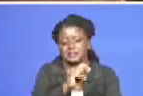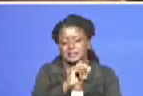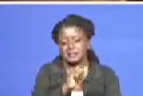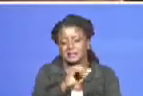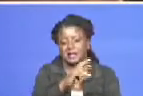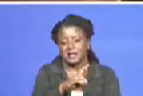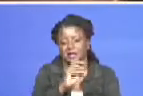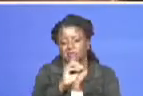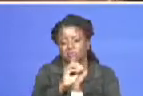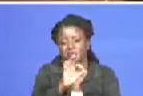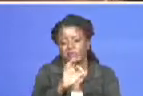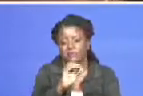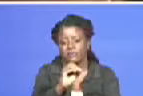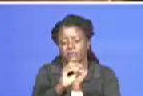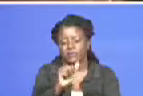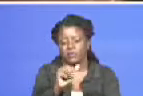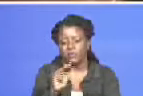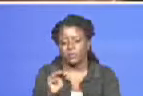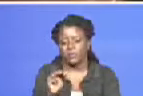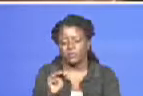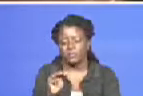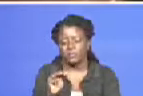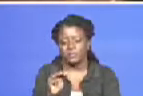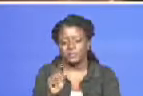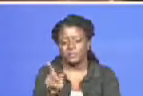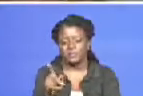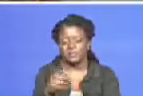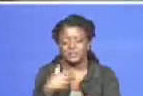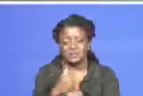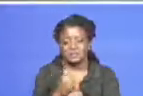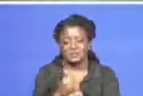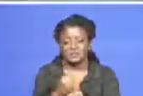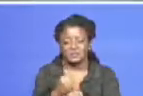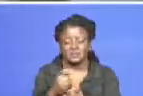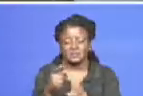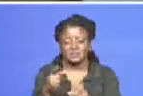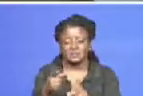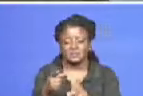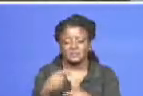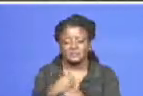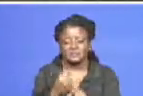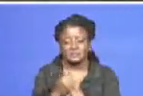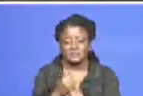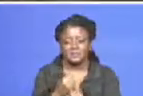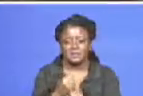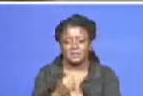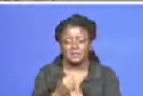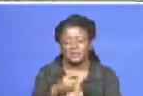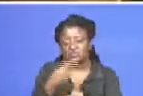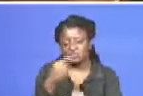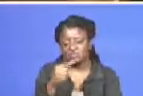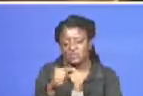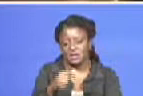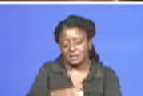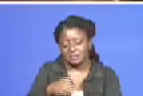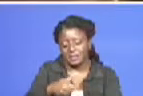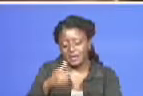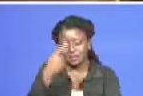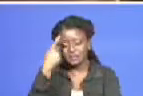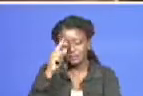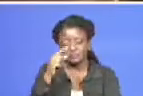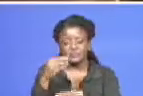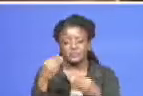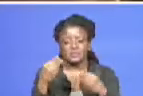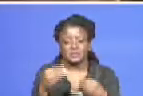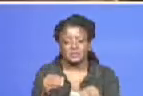to print for sale green bags. We're bridging the communities of